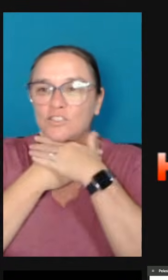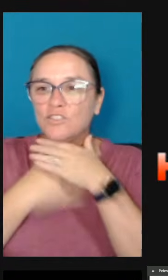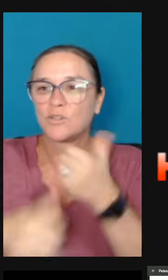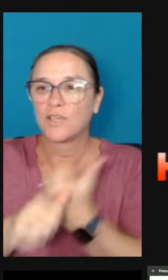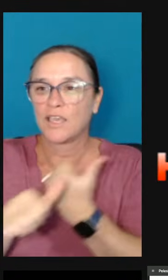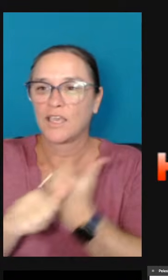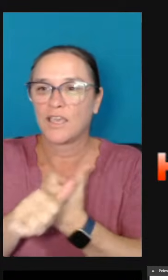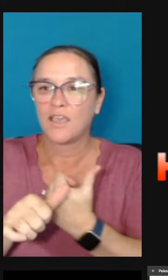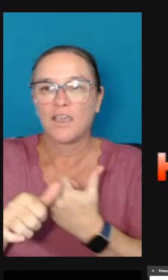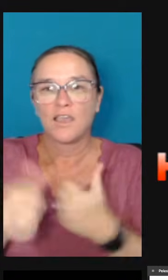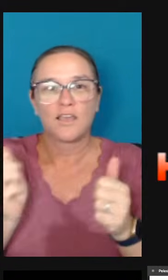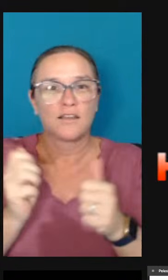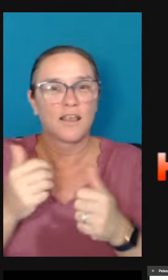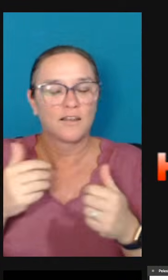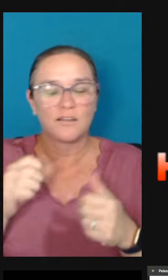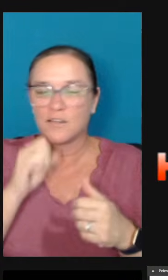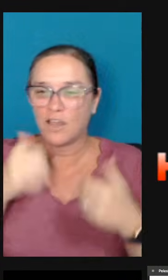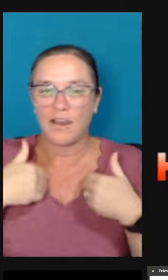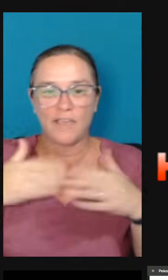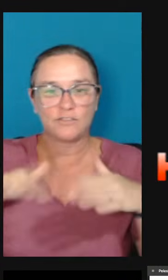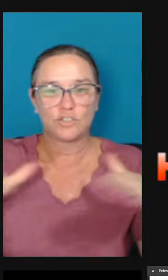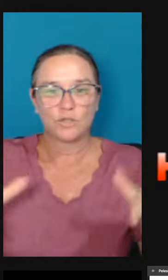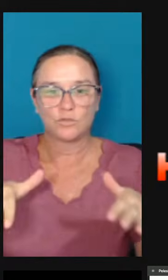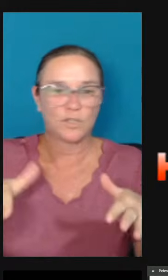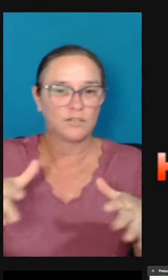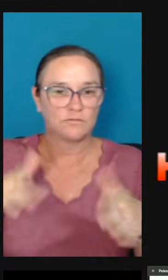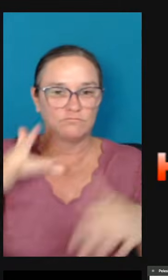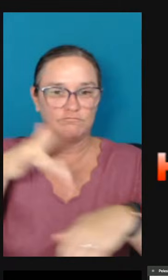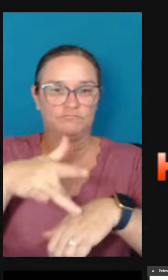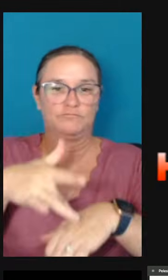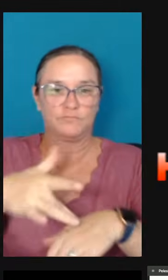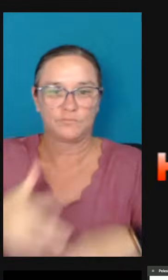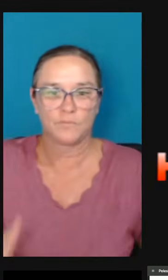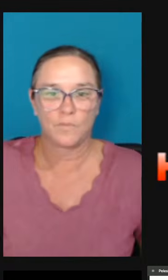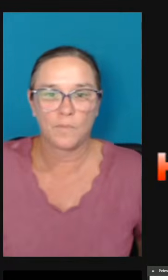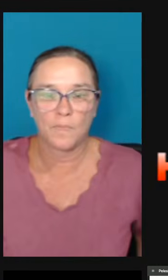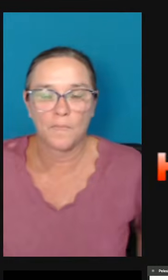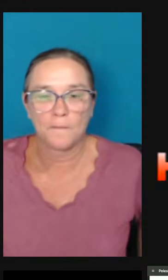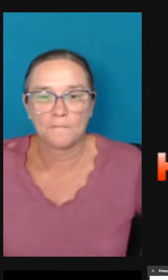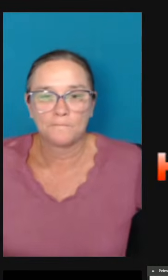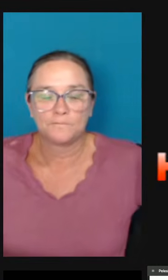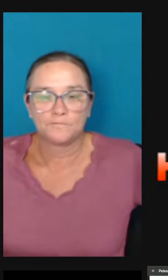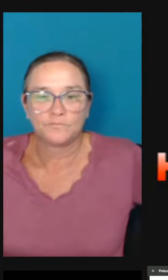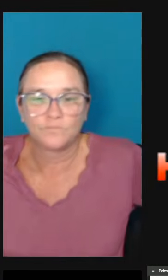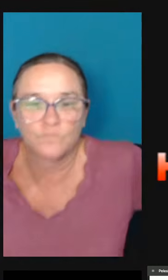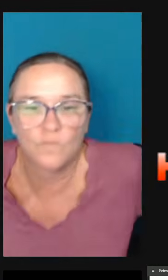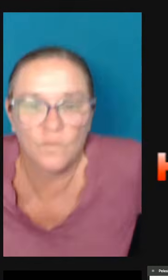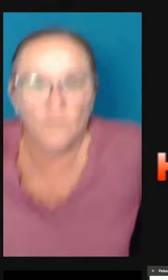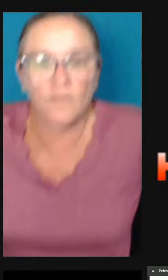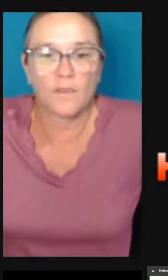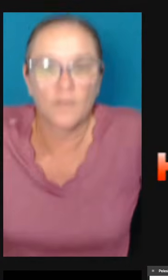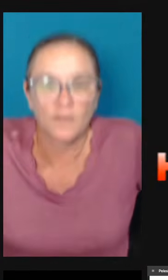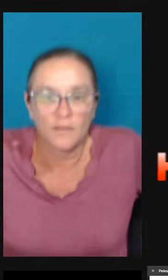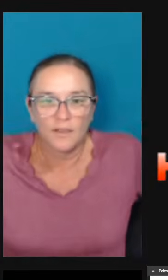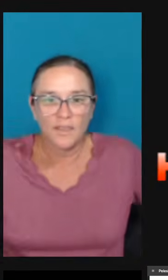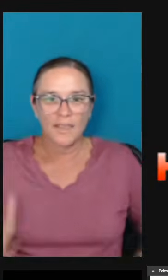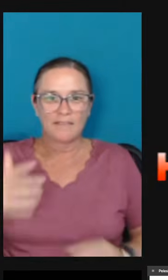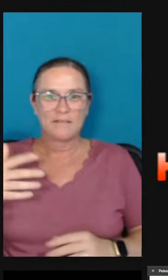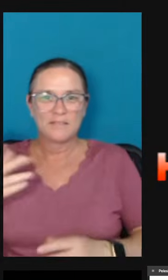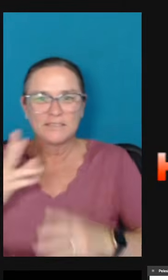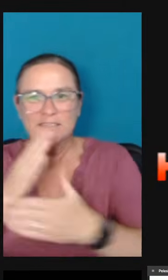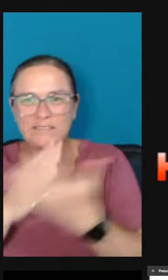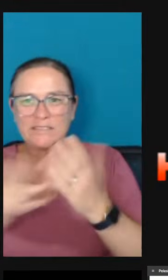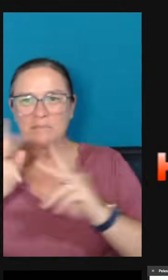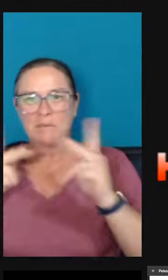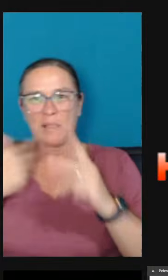hairs. We've read things about people's dogs here in Volcano Village just going out, just chomping it all up, and I don't know what you can do about